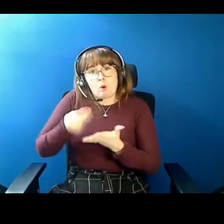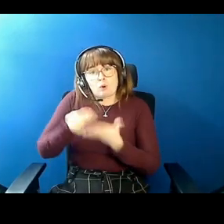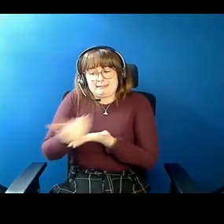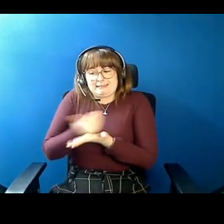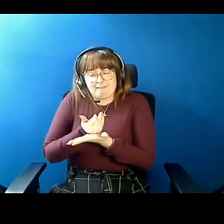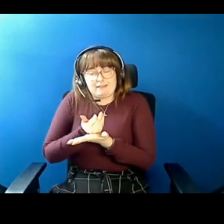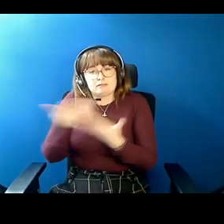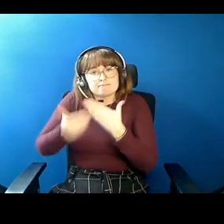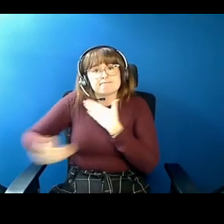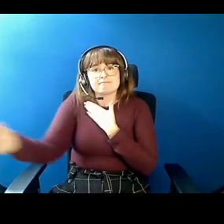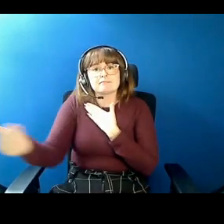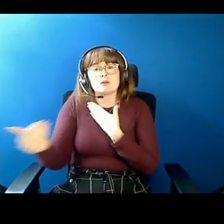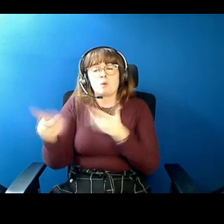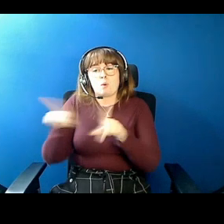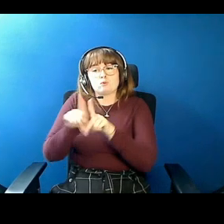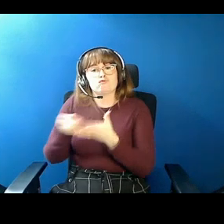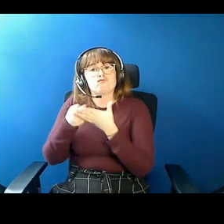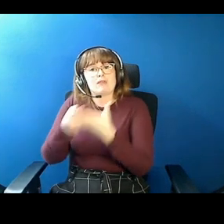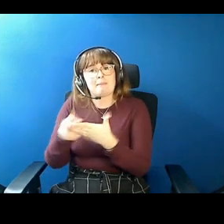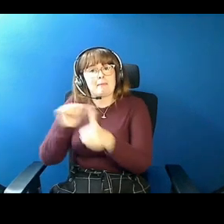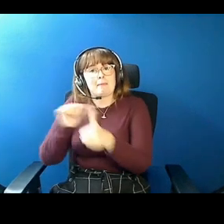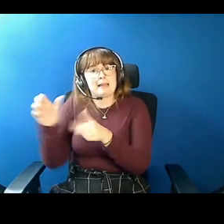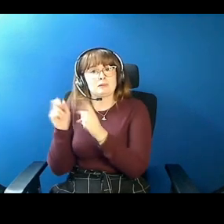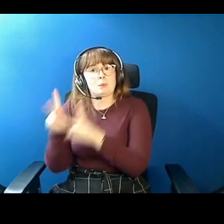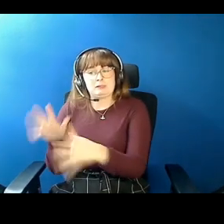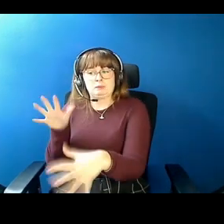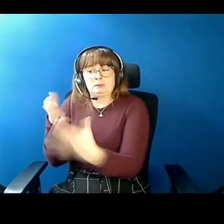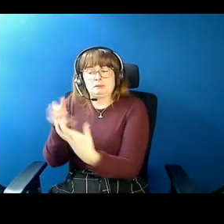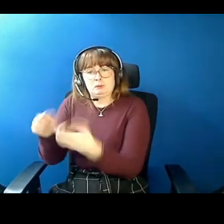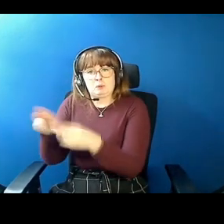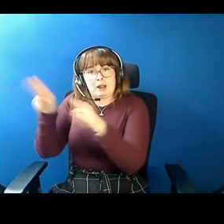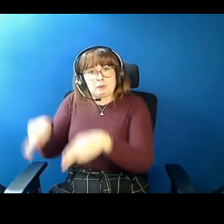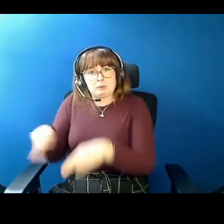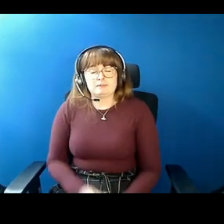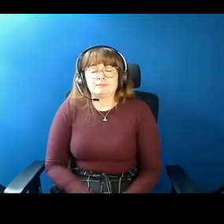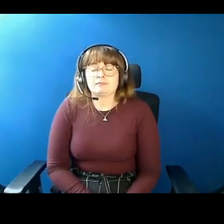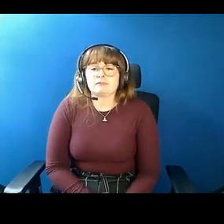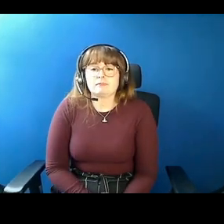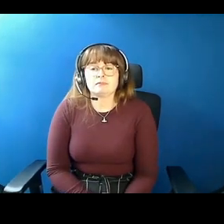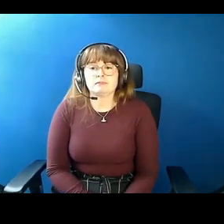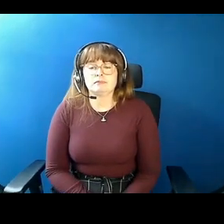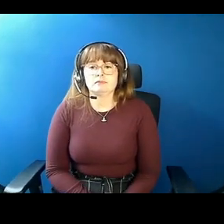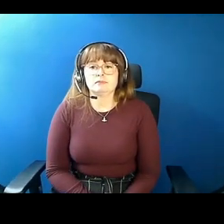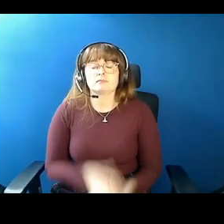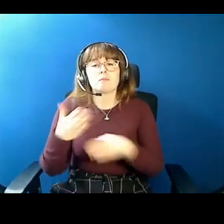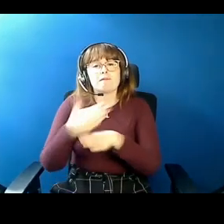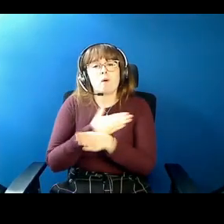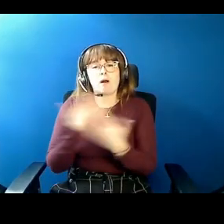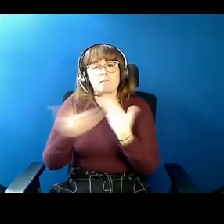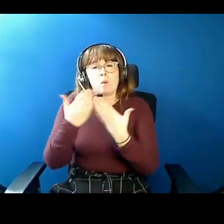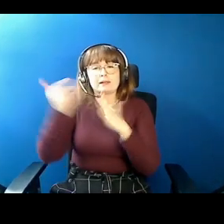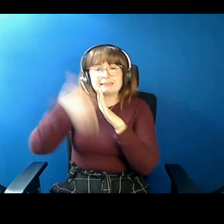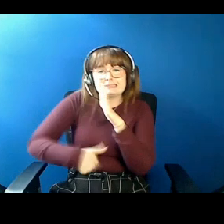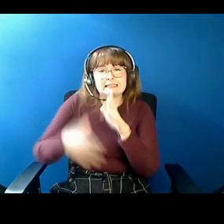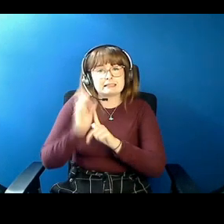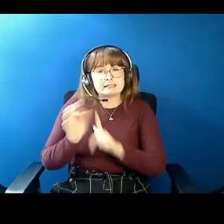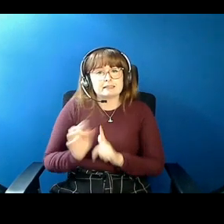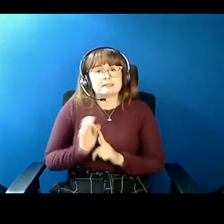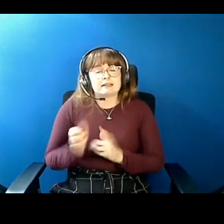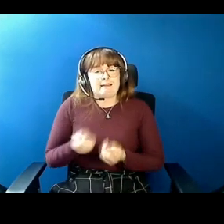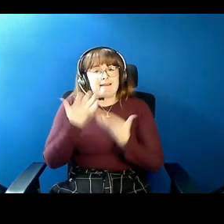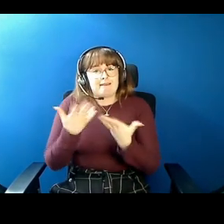ultimately recommend an optimal pathway for achieving your intended policy goals. Now, before I go into more detail about these products and give examples